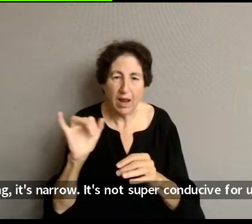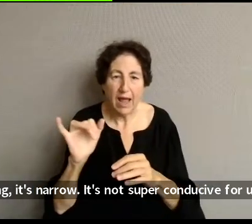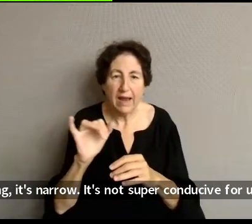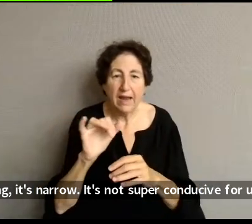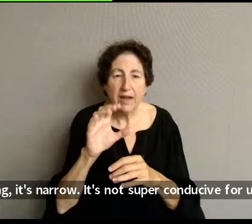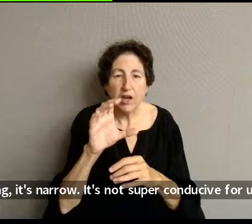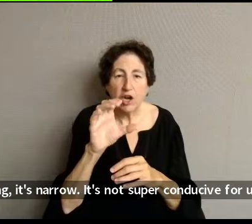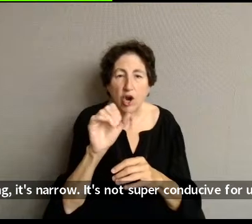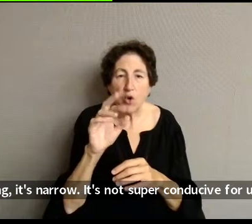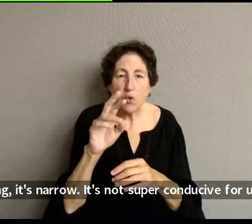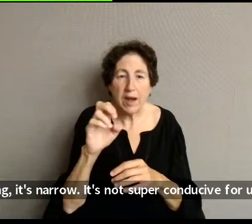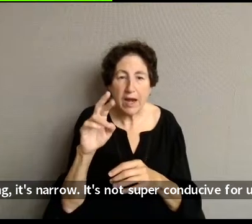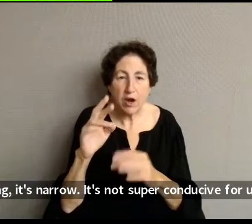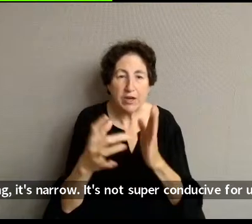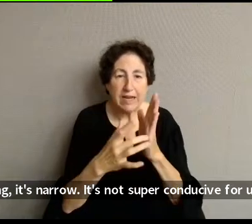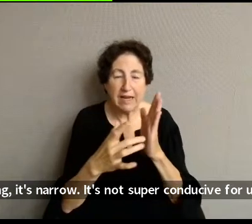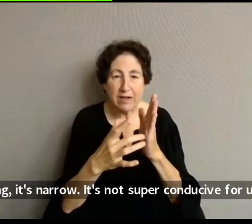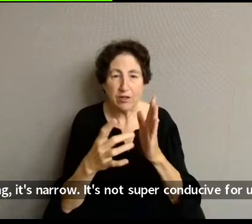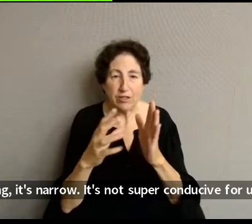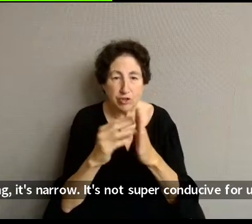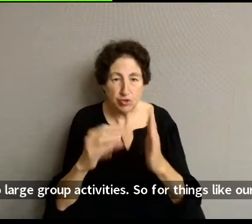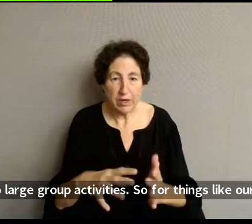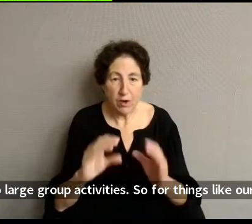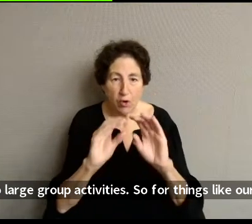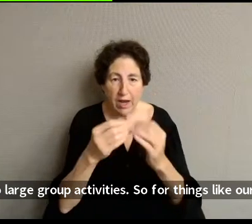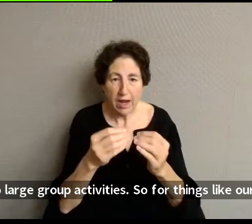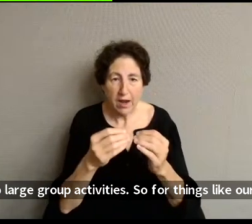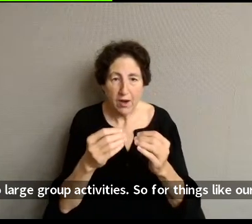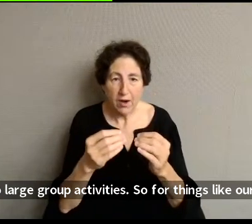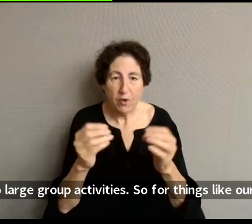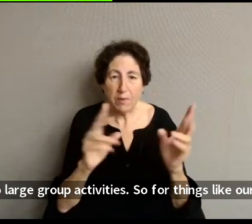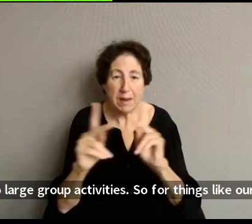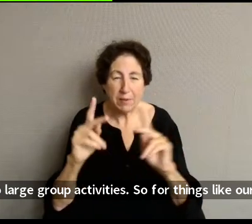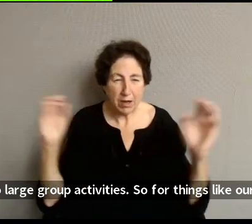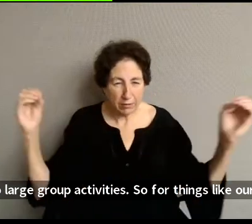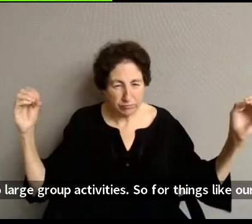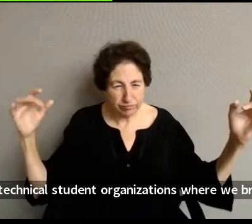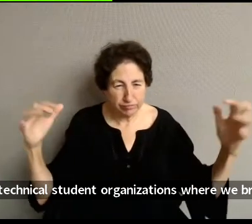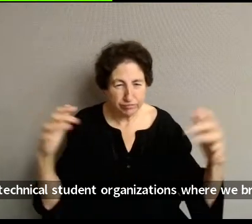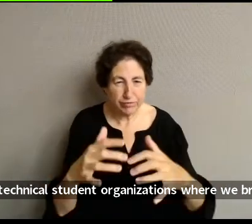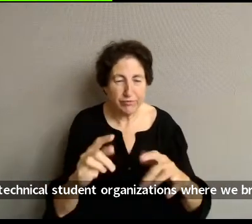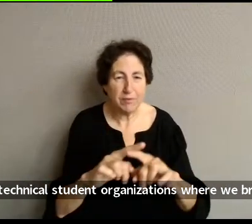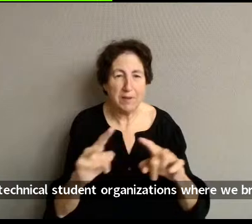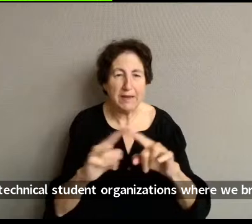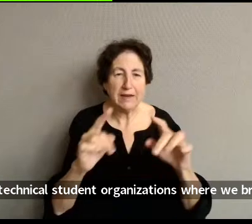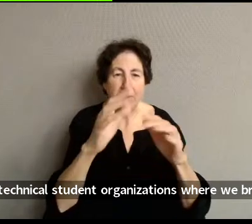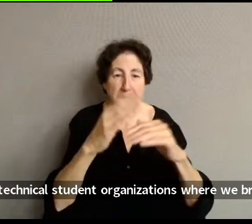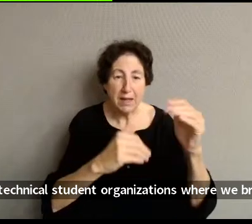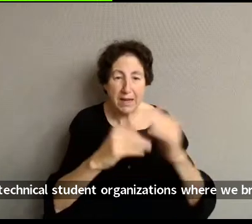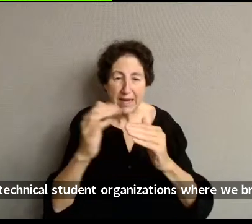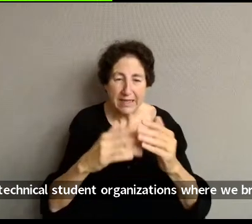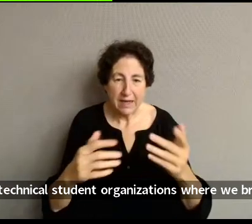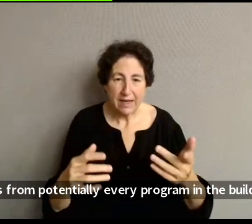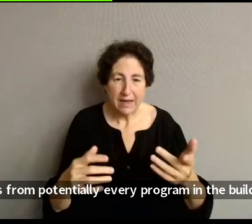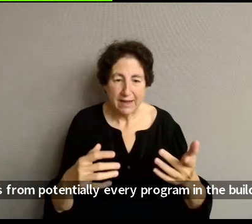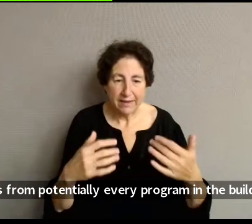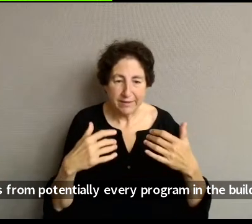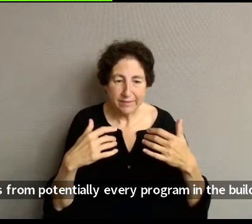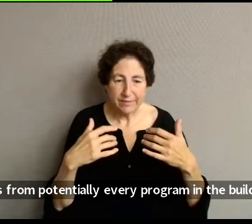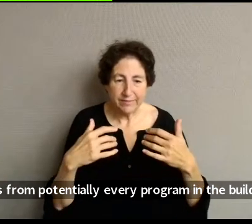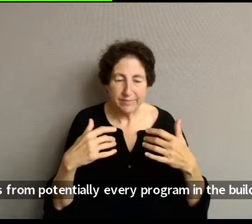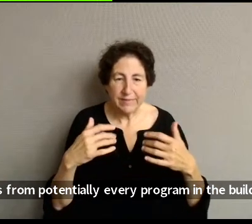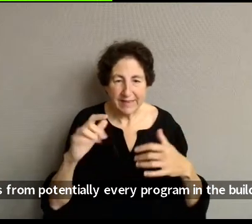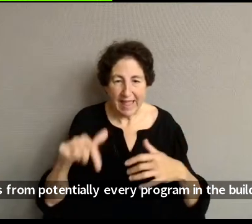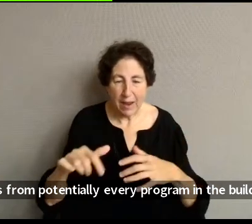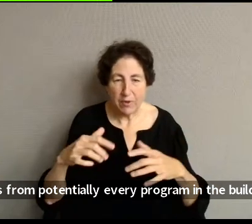student organizations, where we bring students from potentially every program in the building together, it creates a space for those meetings to take place. The other thing